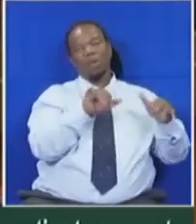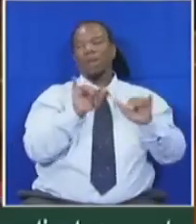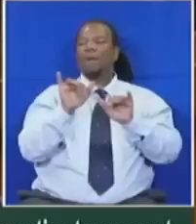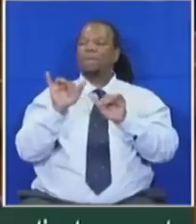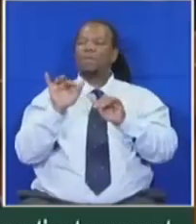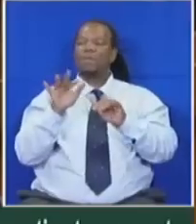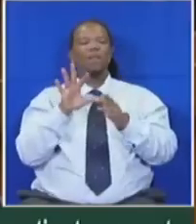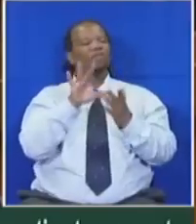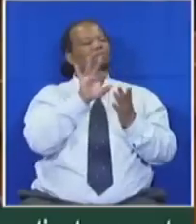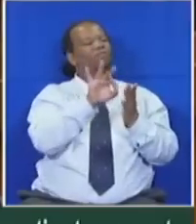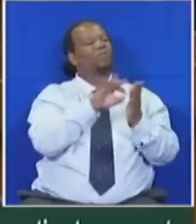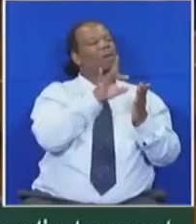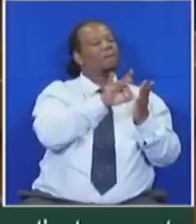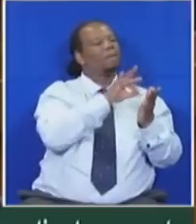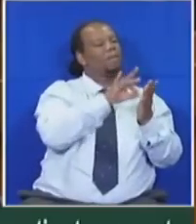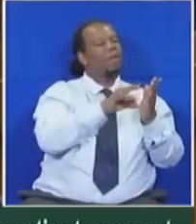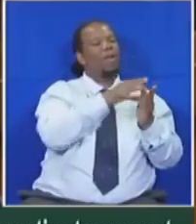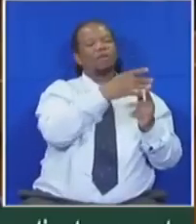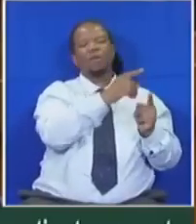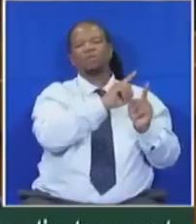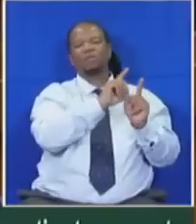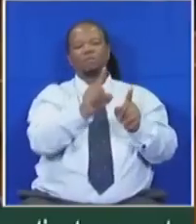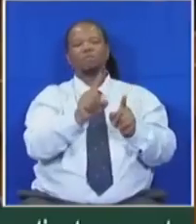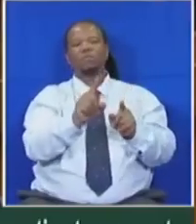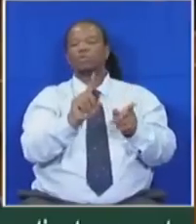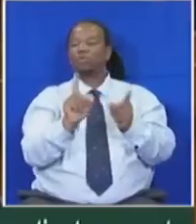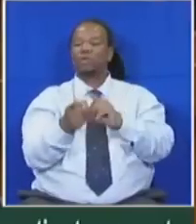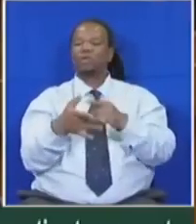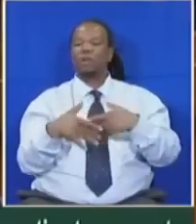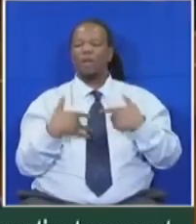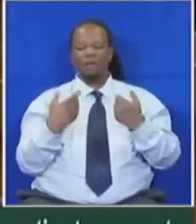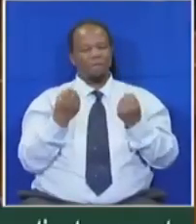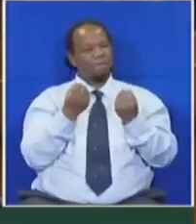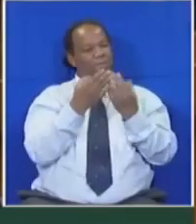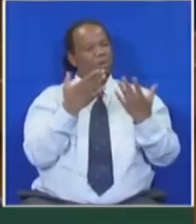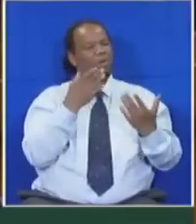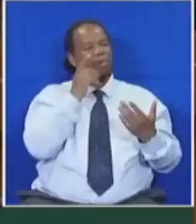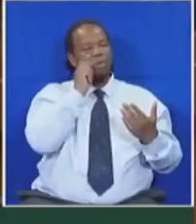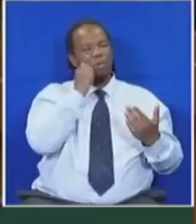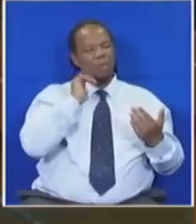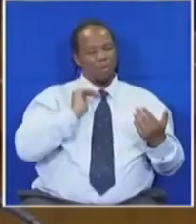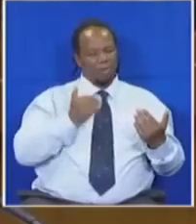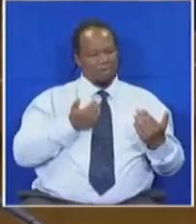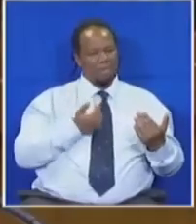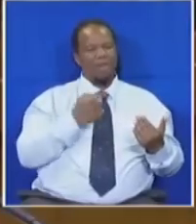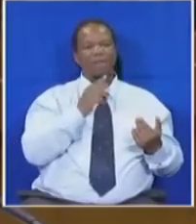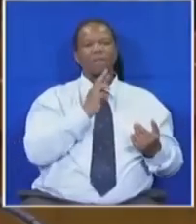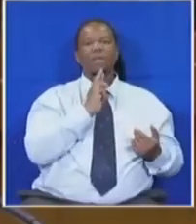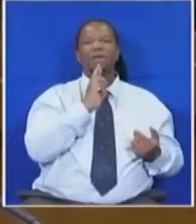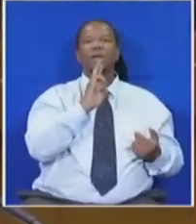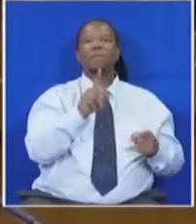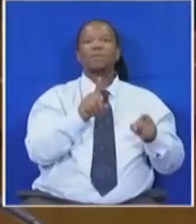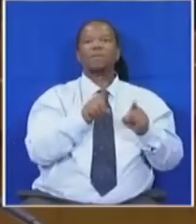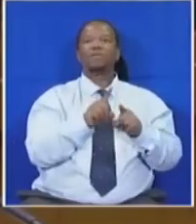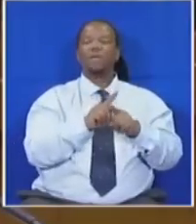elected to come and change their lives. Men and women of the ANC respond more to their bellies than